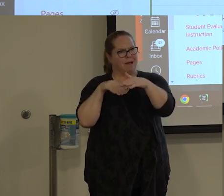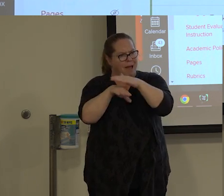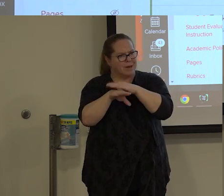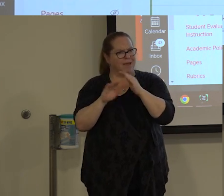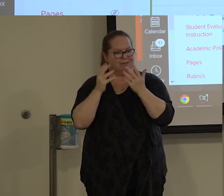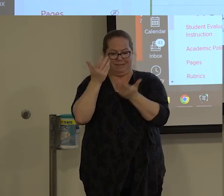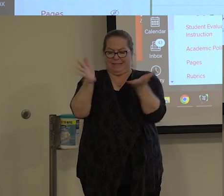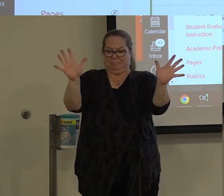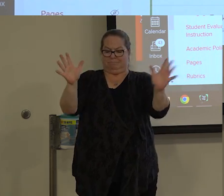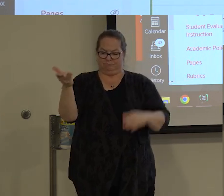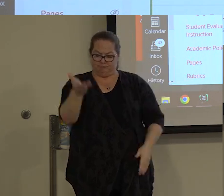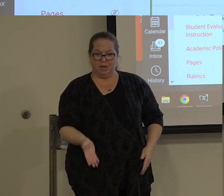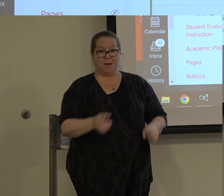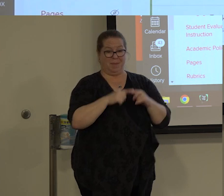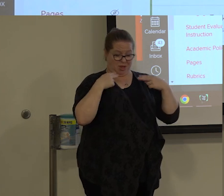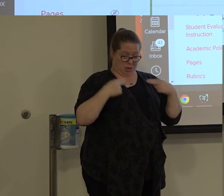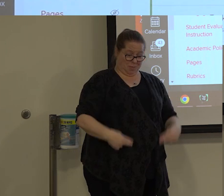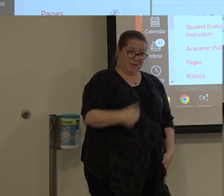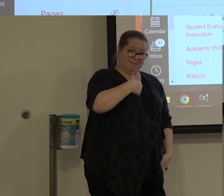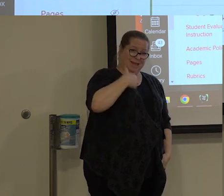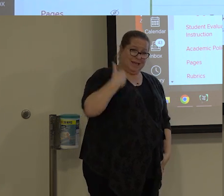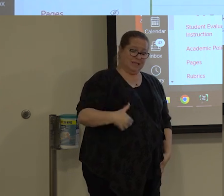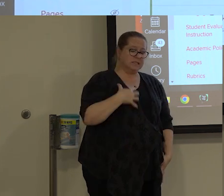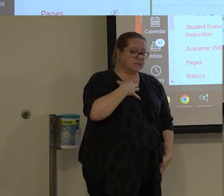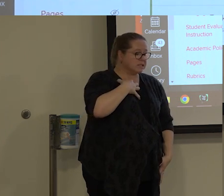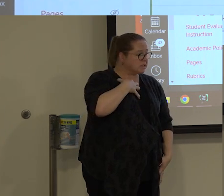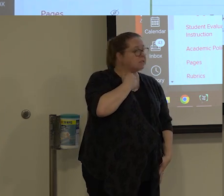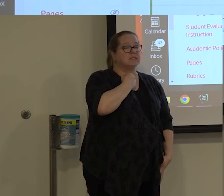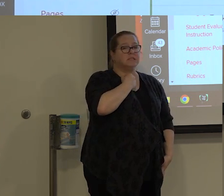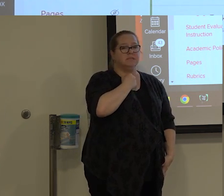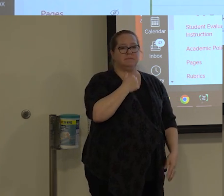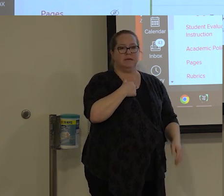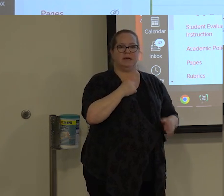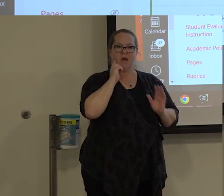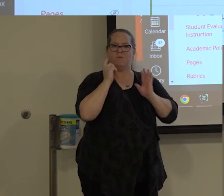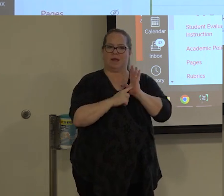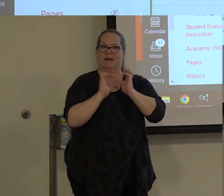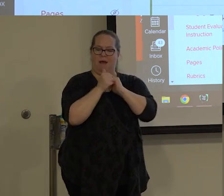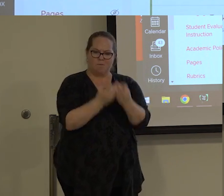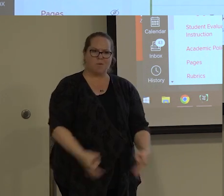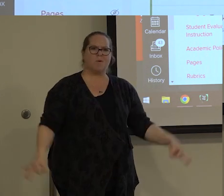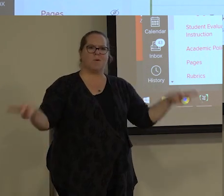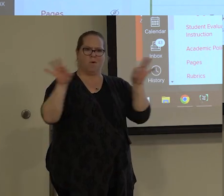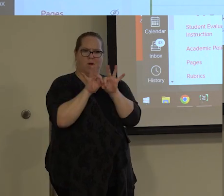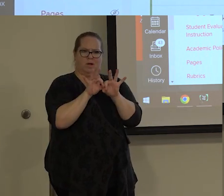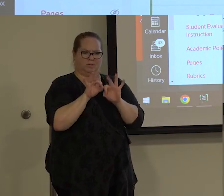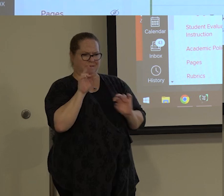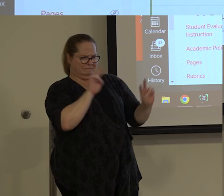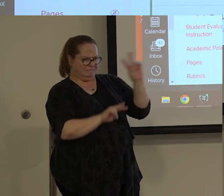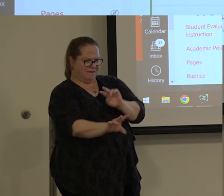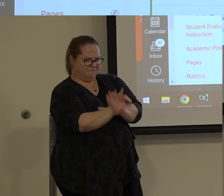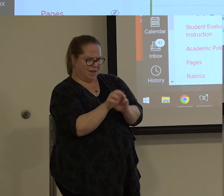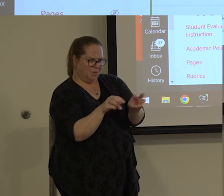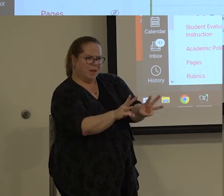all we can do. But the human version of me cringes at that response and recognizes how important it is to look for ways to remove